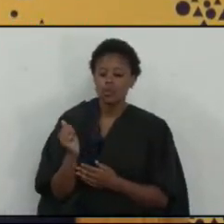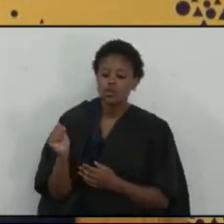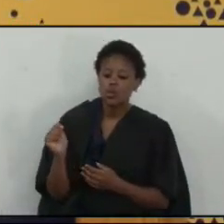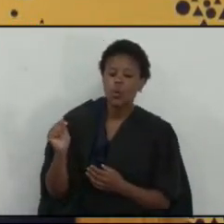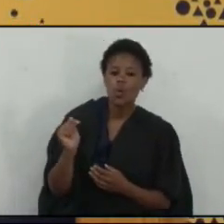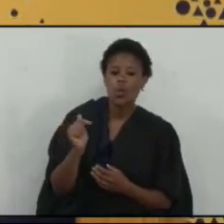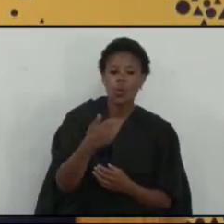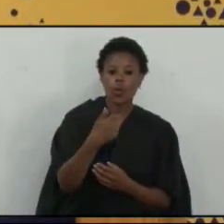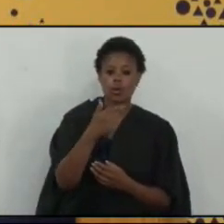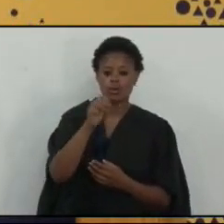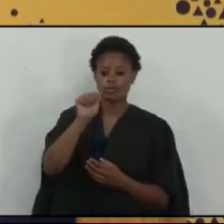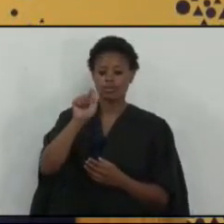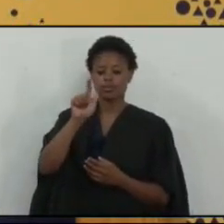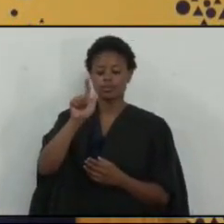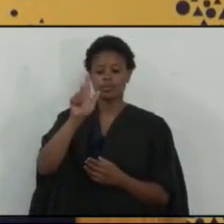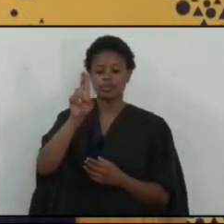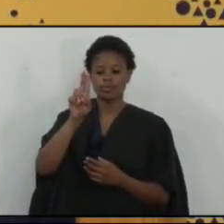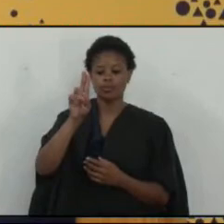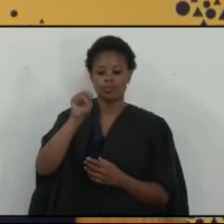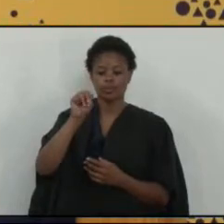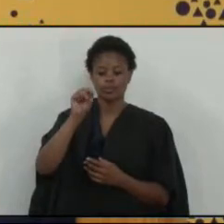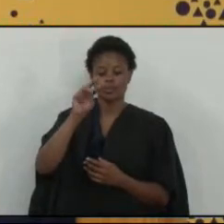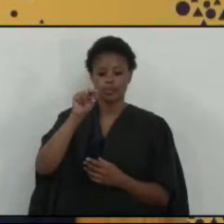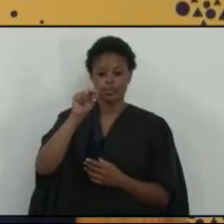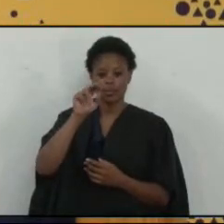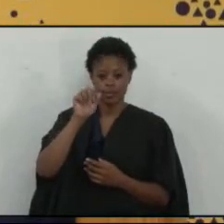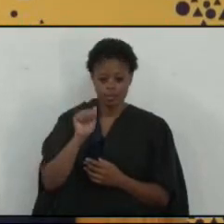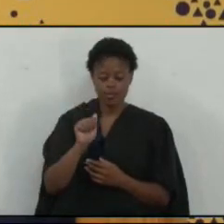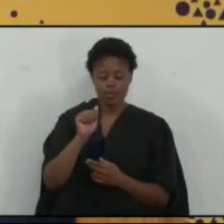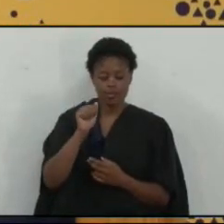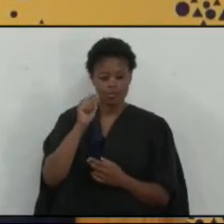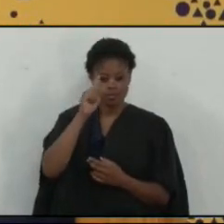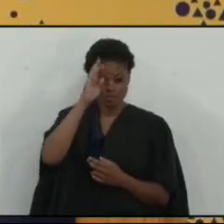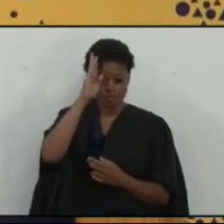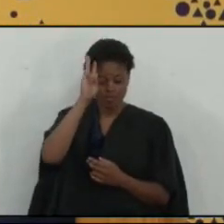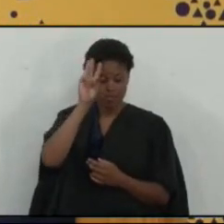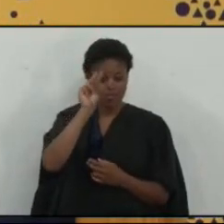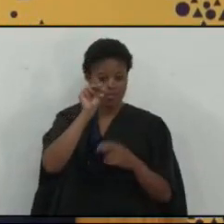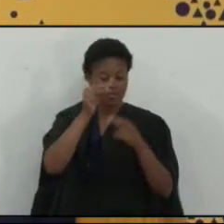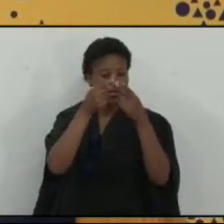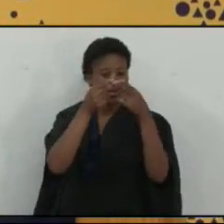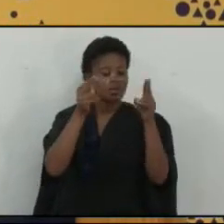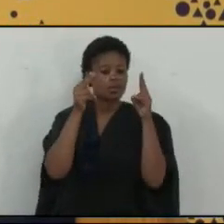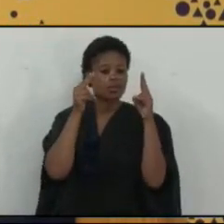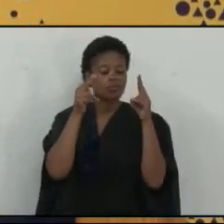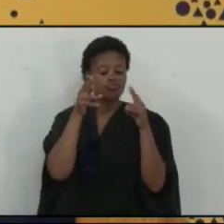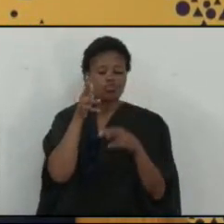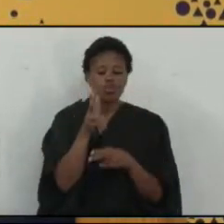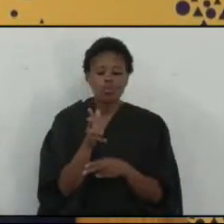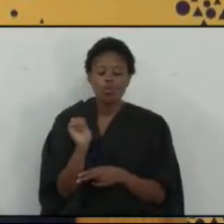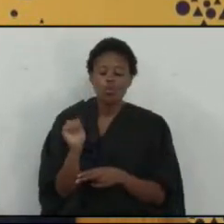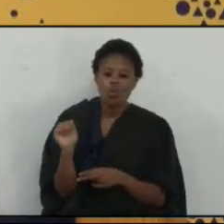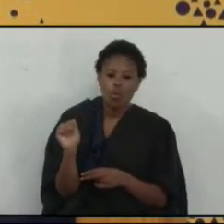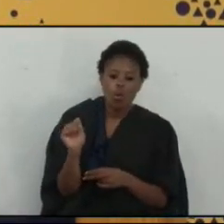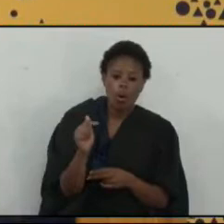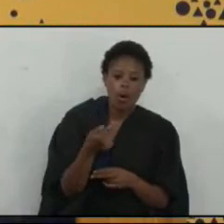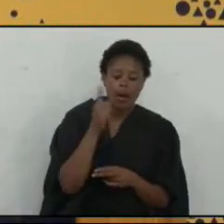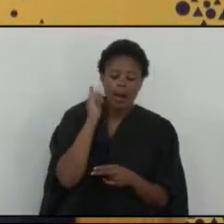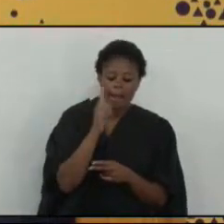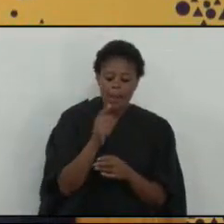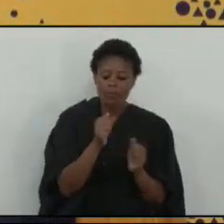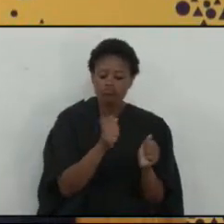all as alumni Nelson Mandela University. We would like you all to remain